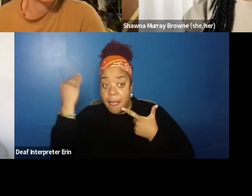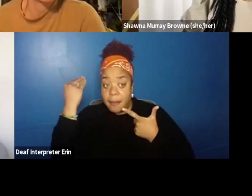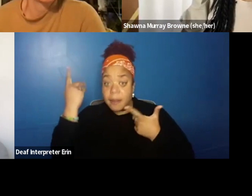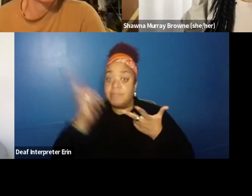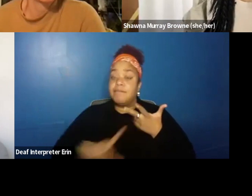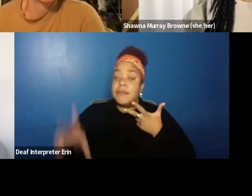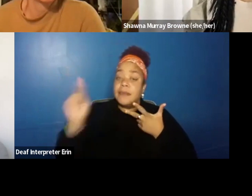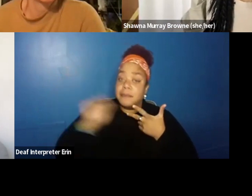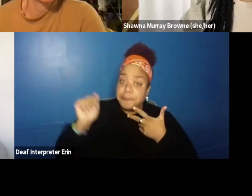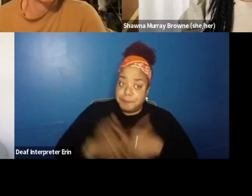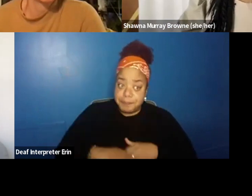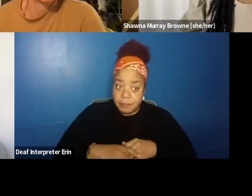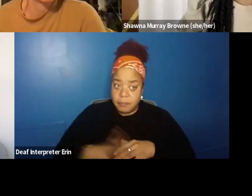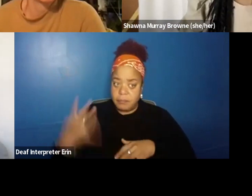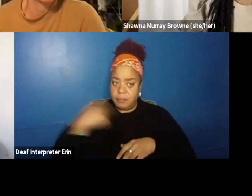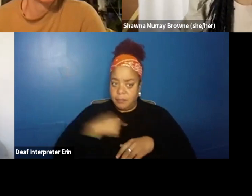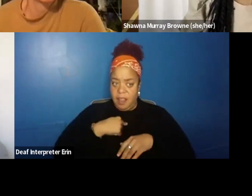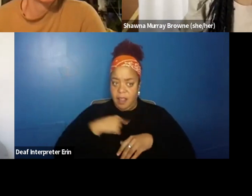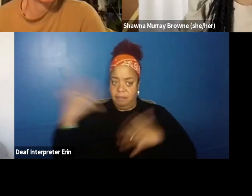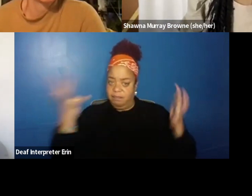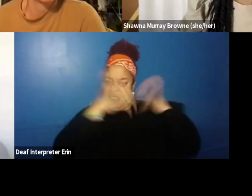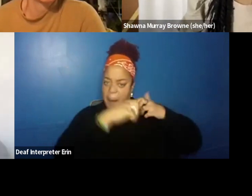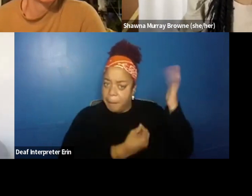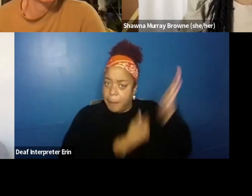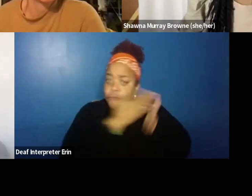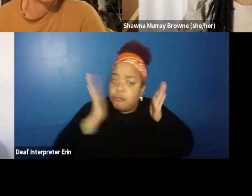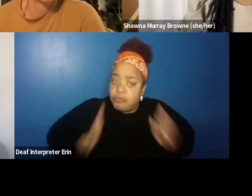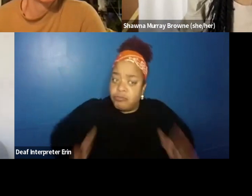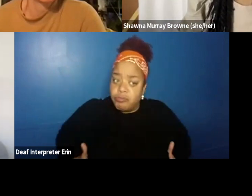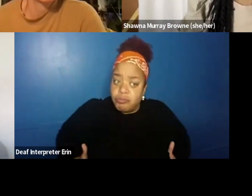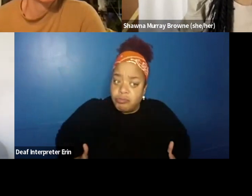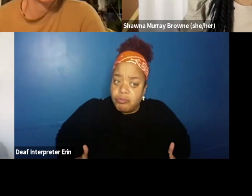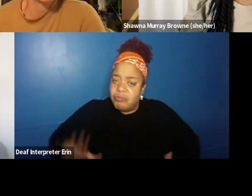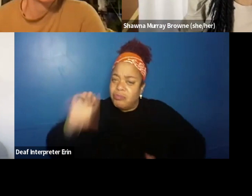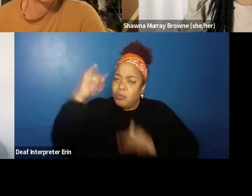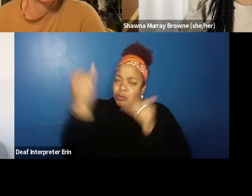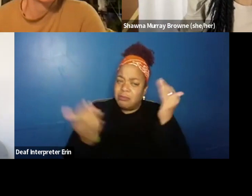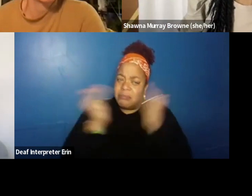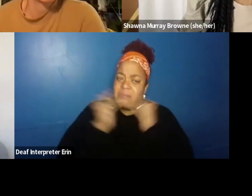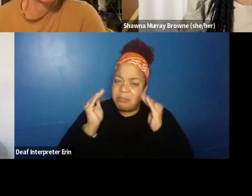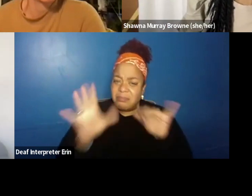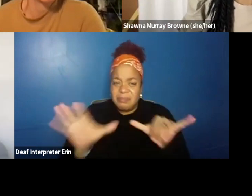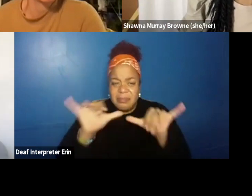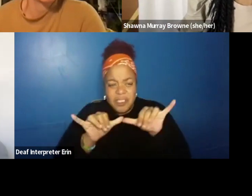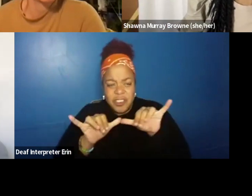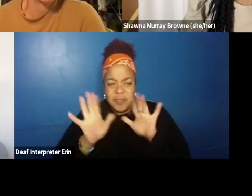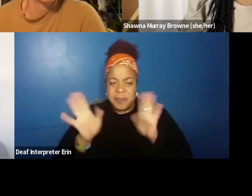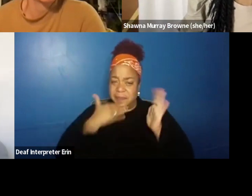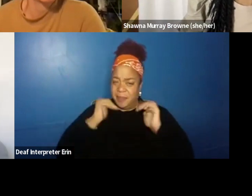I am an abolitionist, social justice engineer is the best way I can explain it.